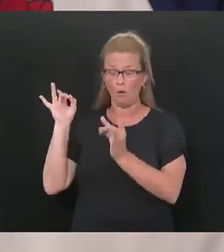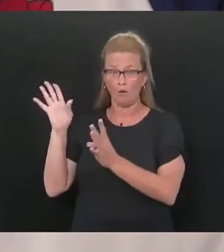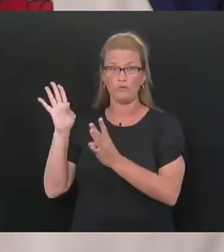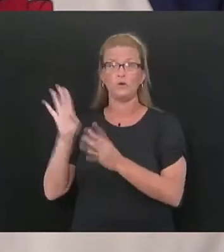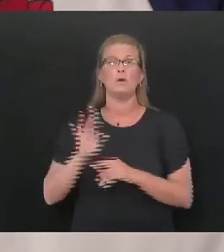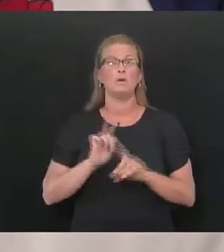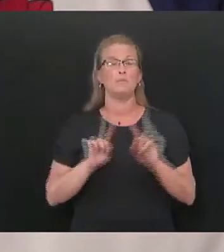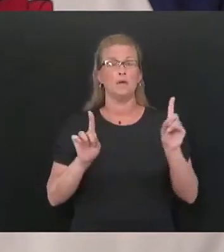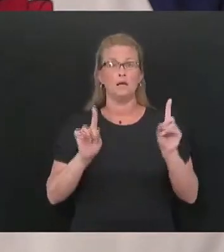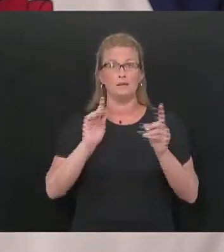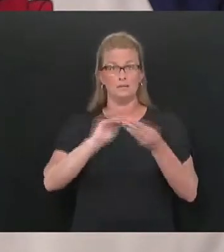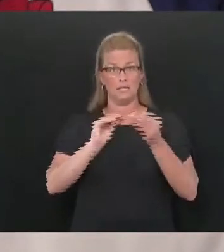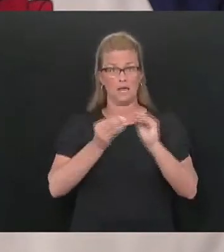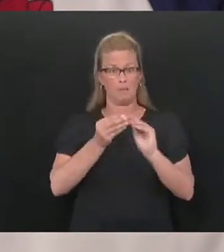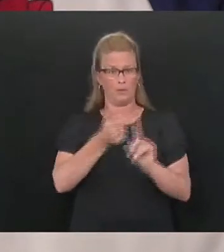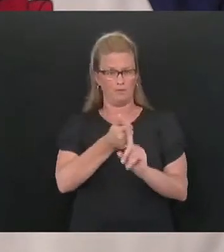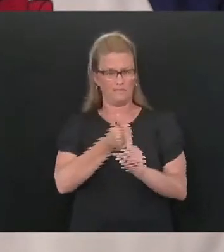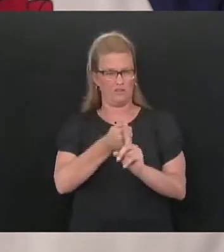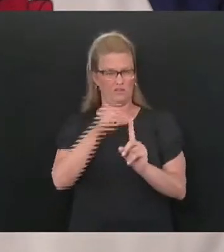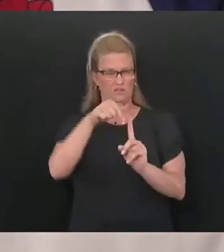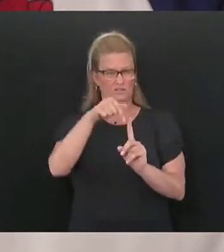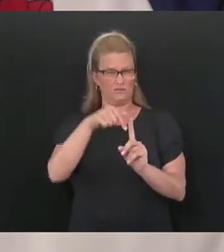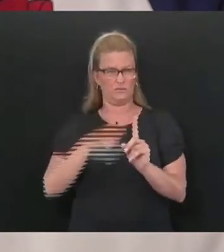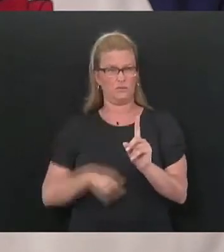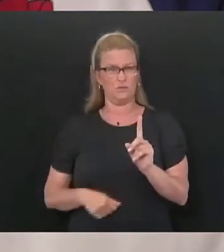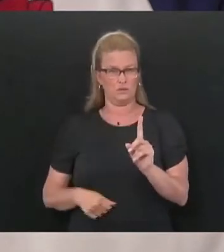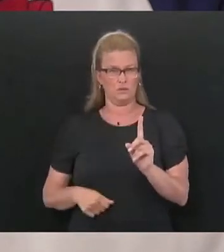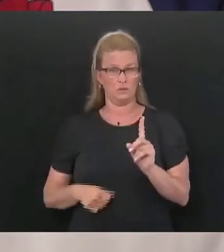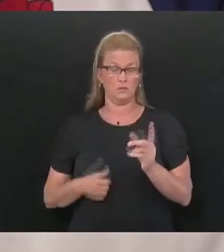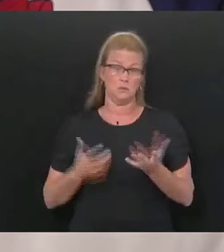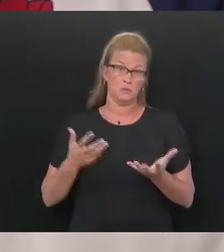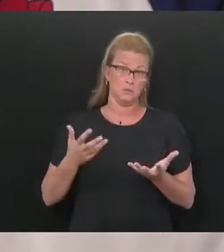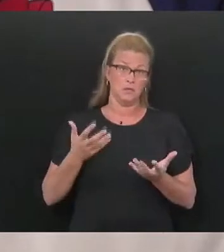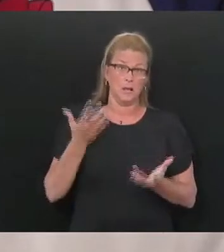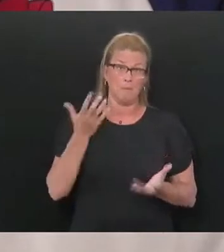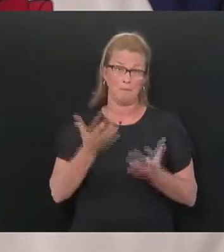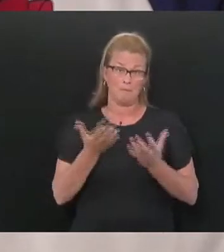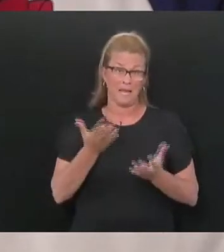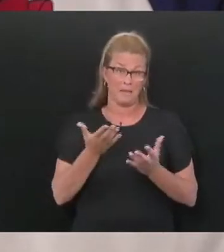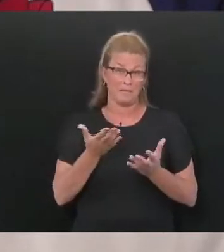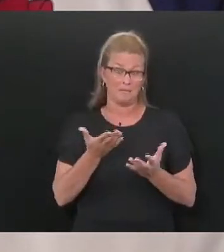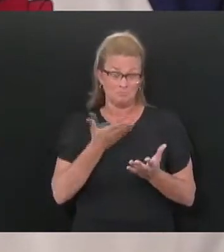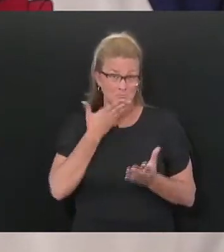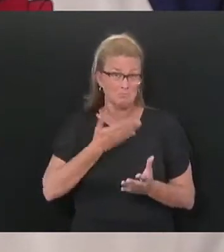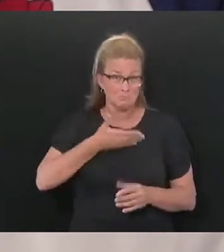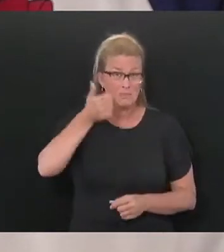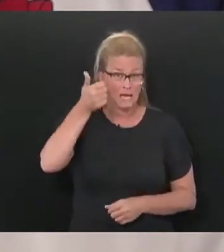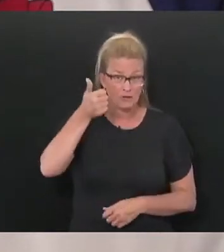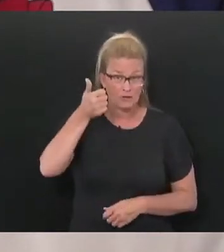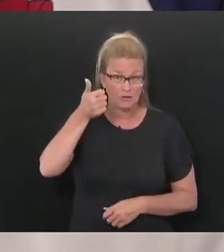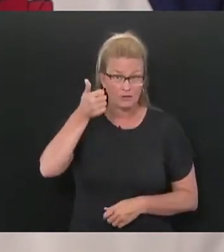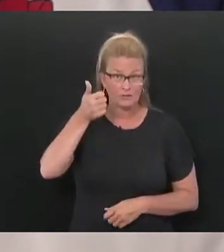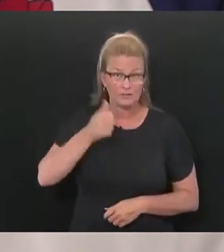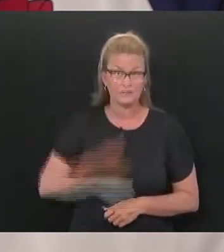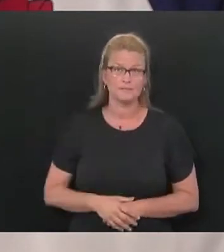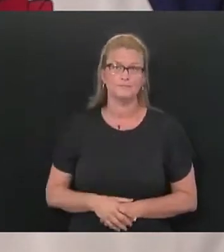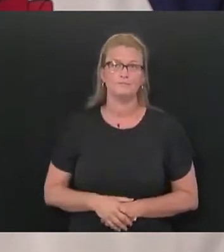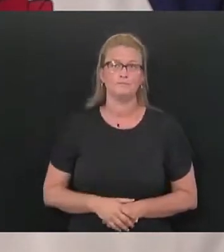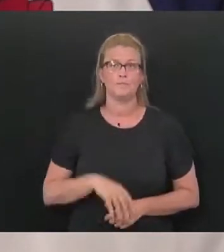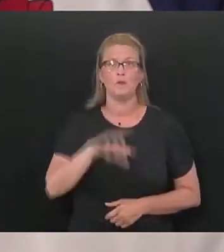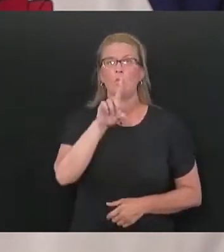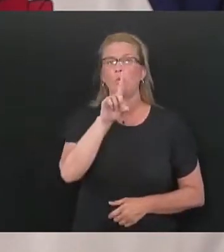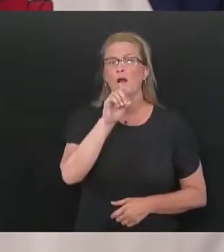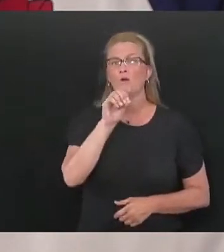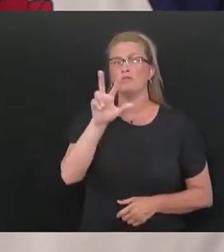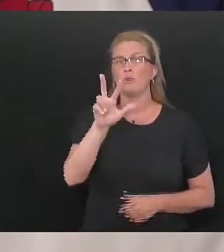the numbers themselves may even be a little better. We've had 103 new